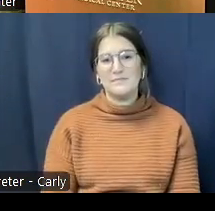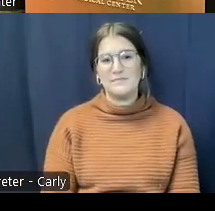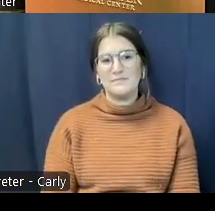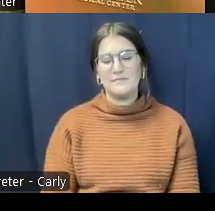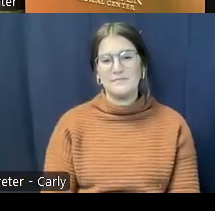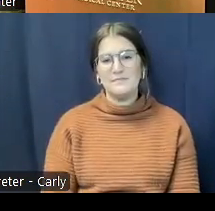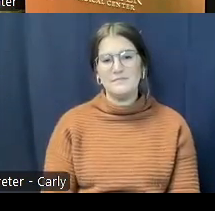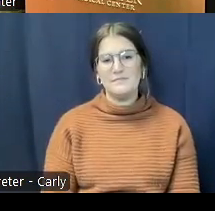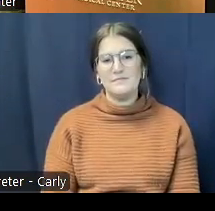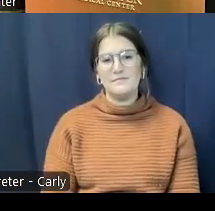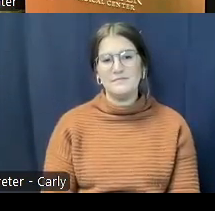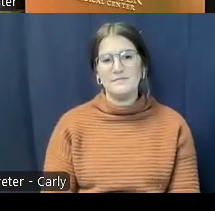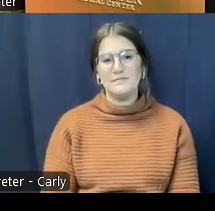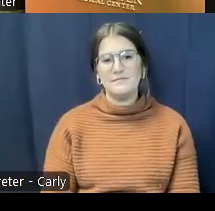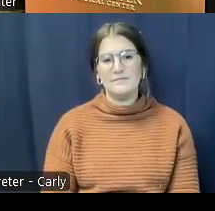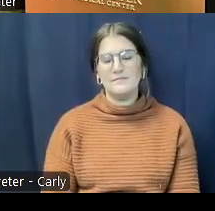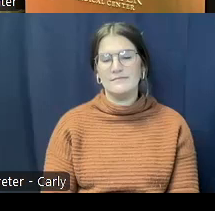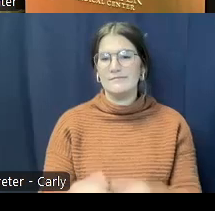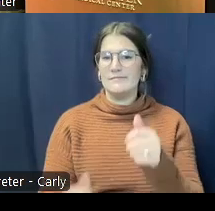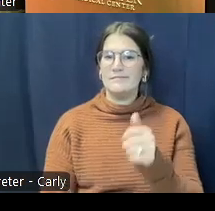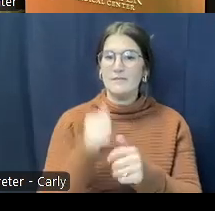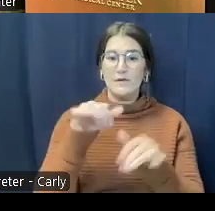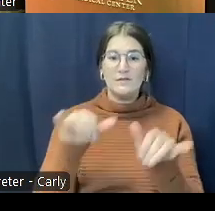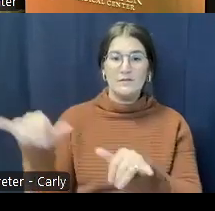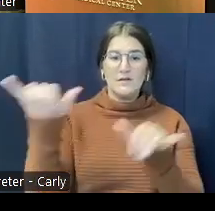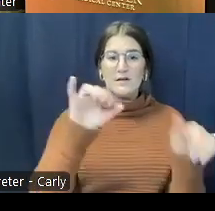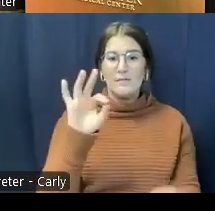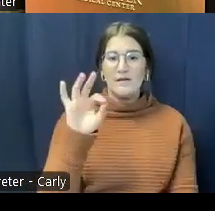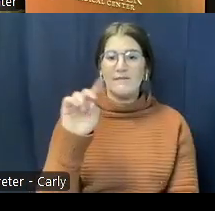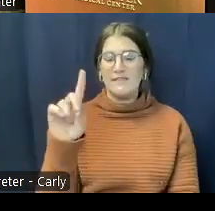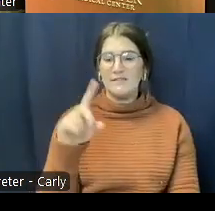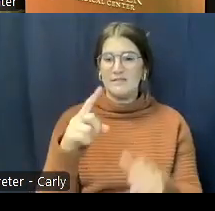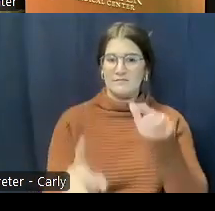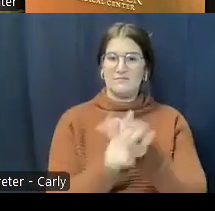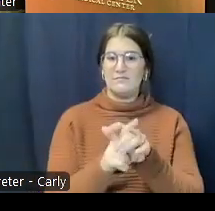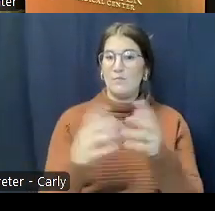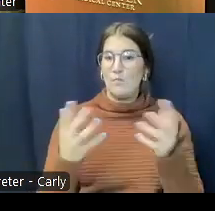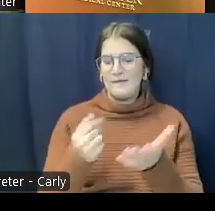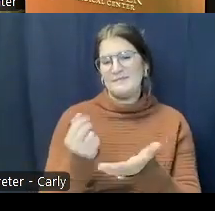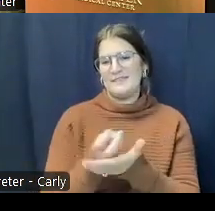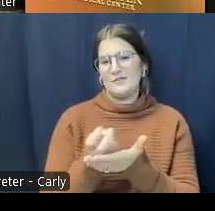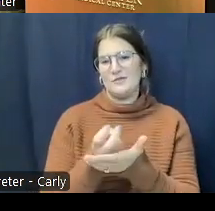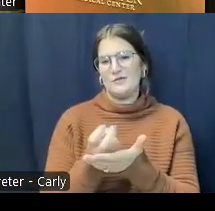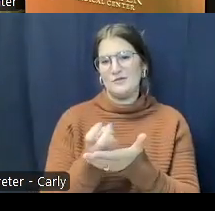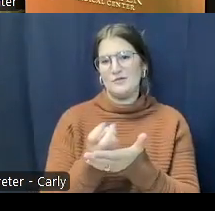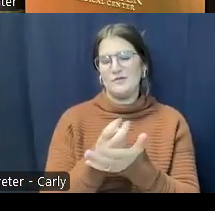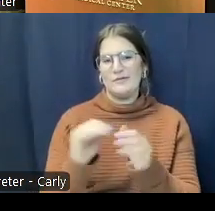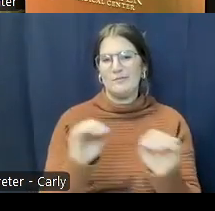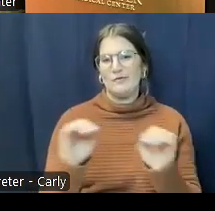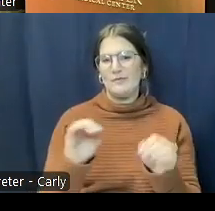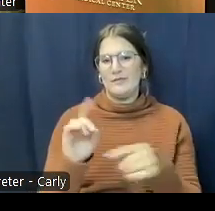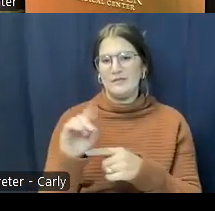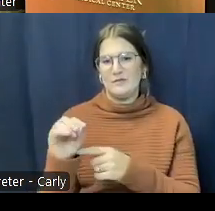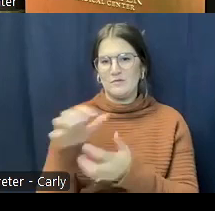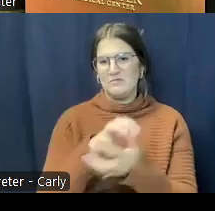Now, by far the most common FND presentations are functional seizures, with functional movement disorders next